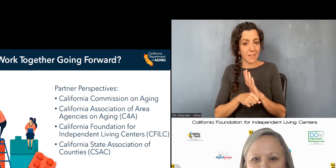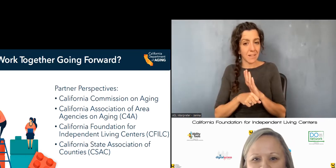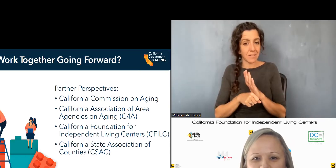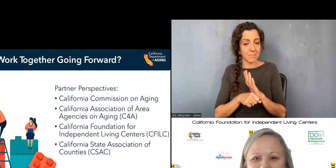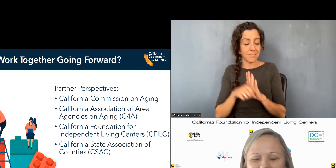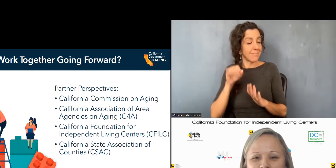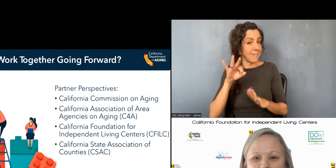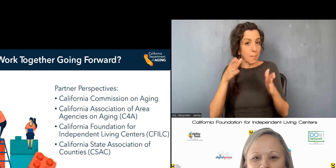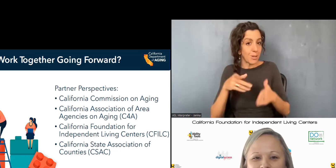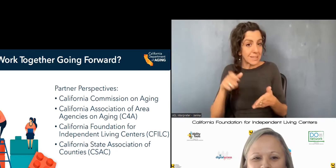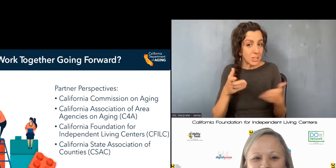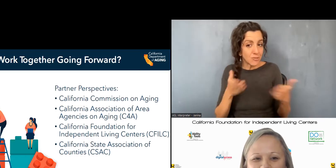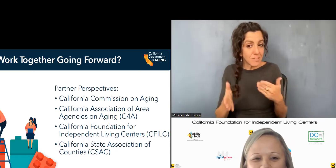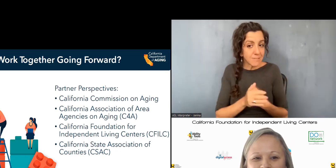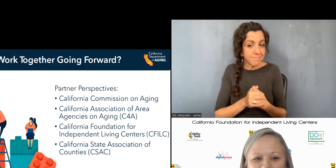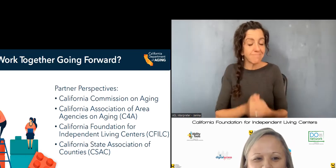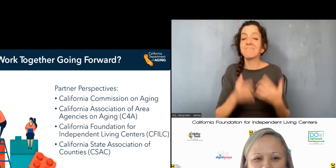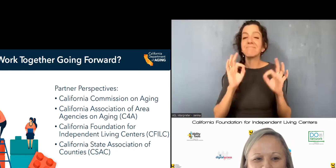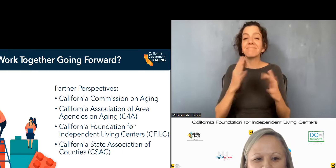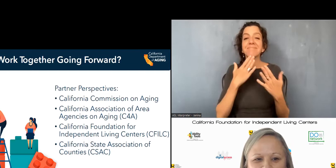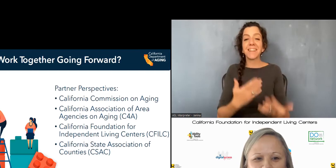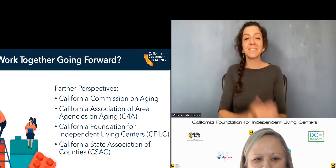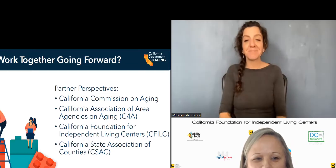services. Thank you so much.